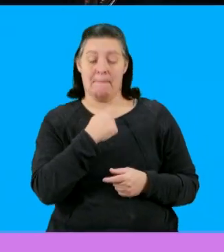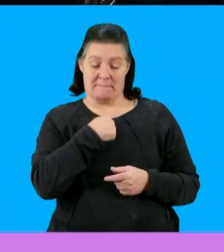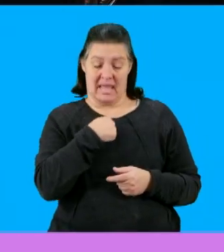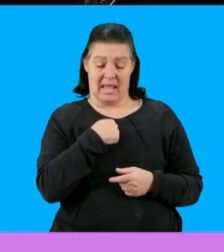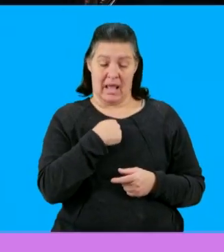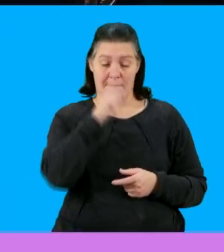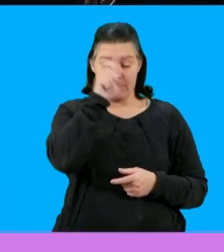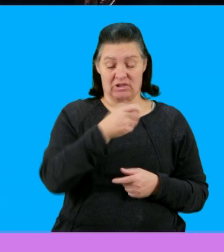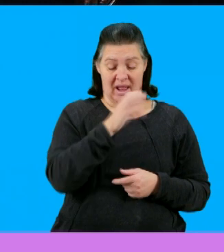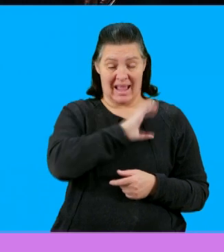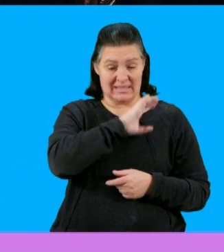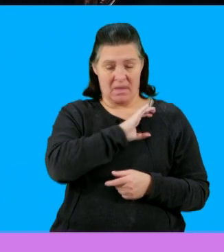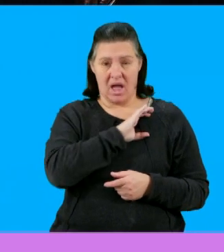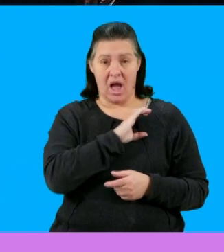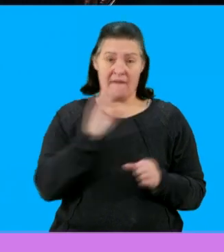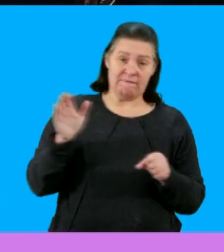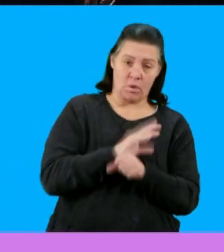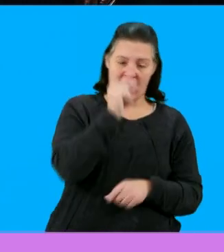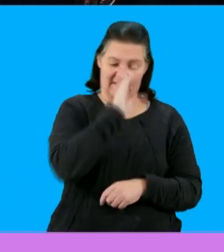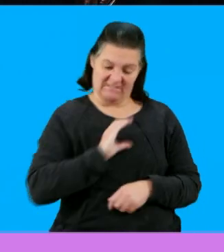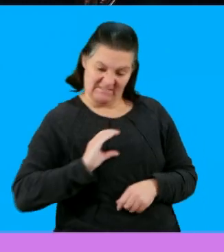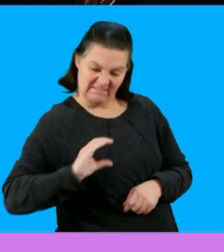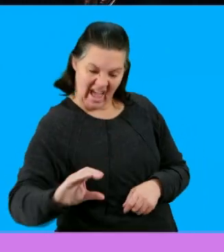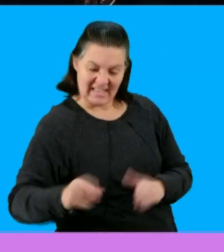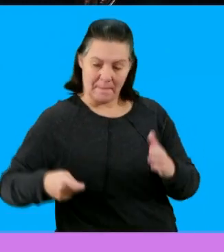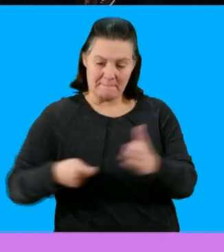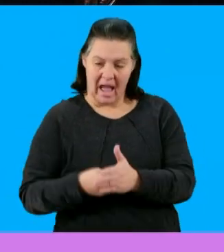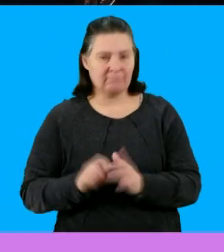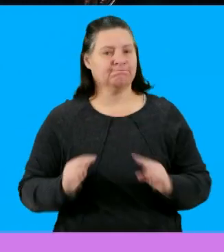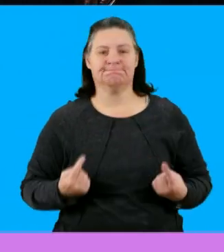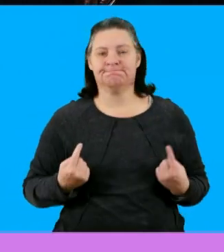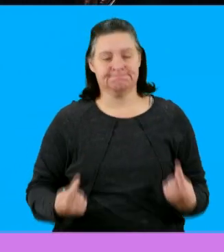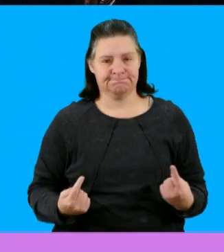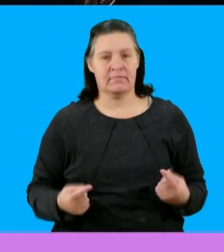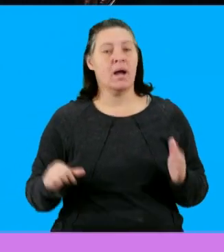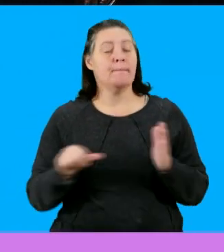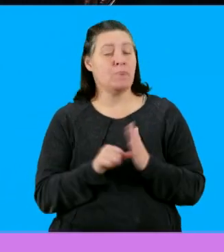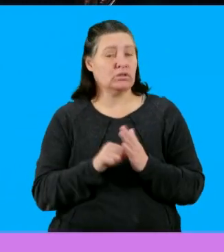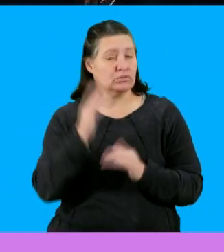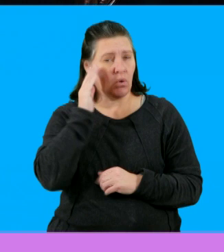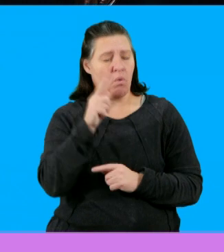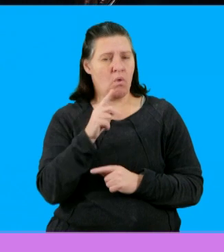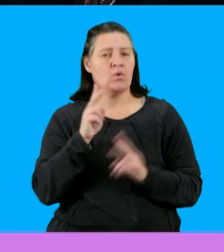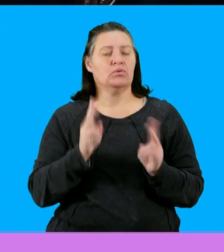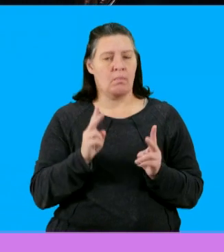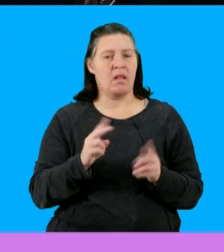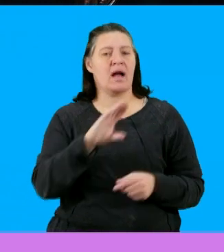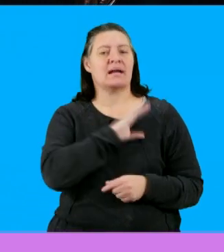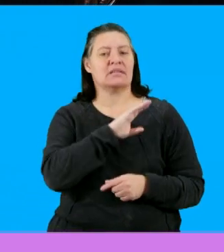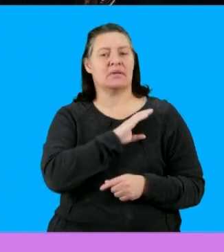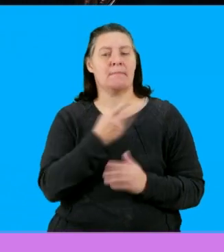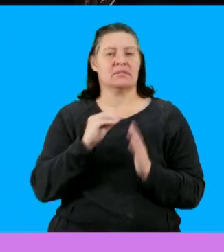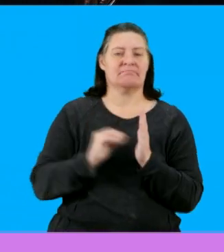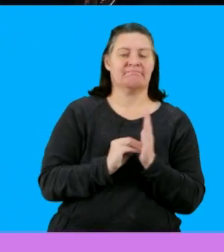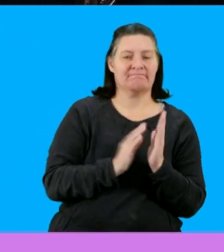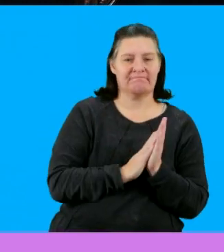do not have the full cash amount to pay for the specific product. Also important to note is usually